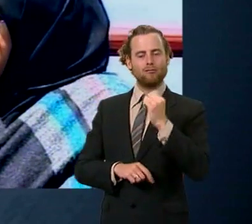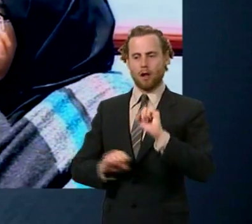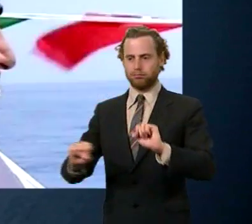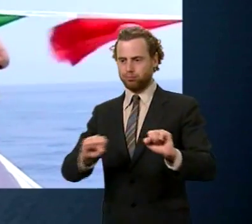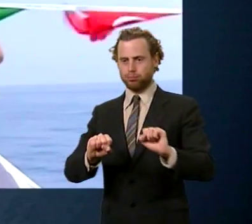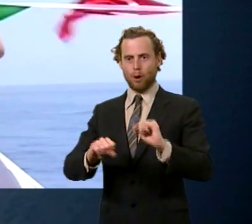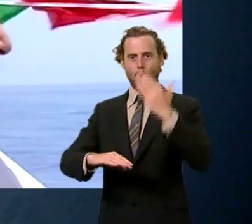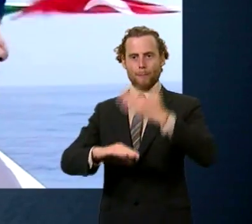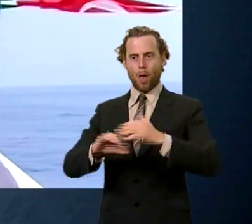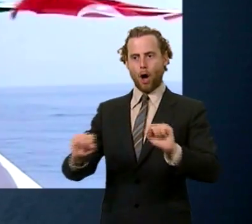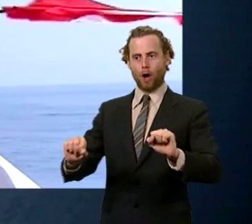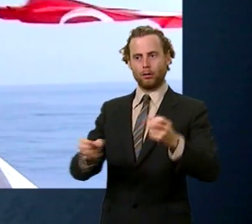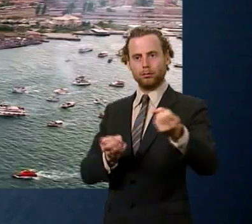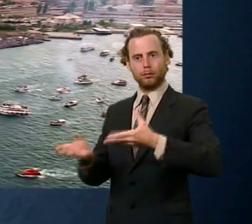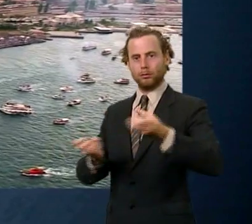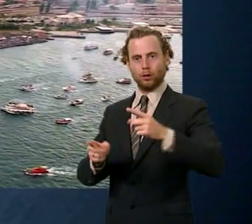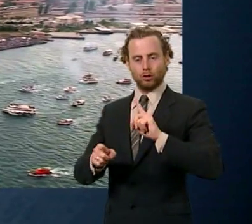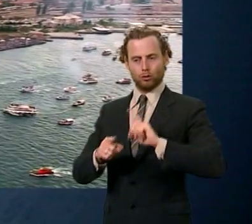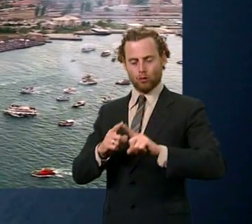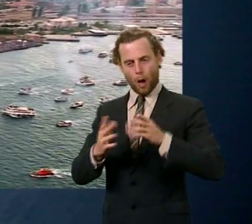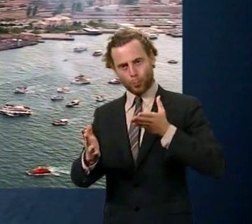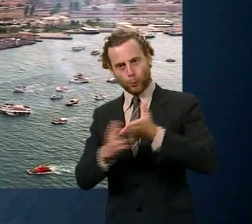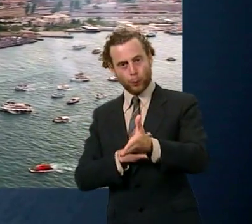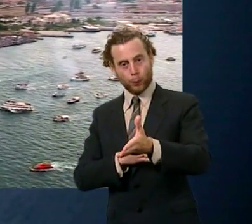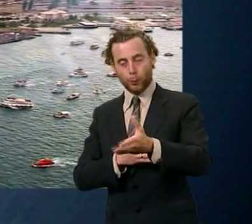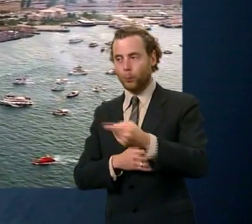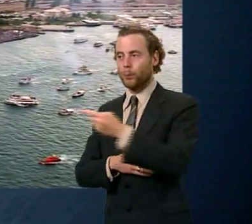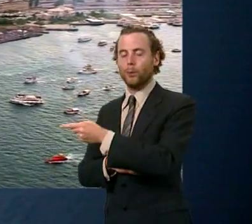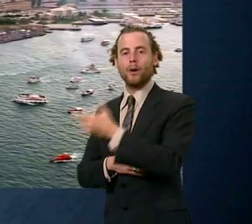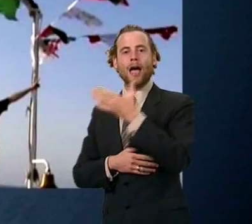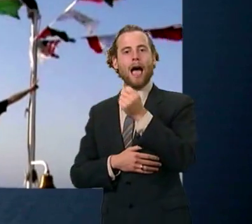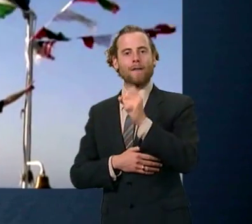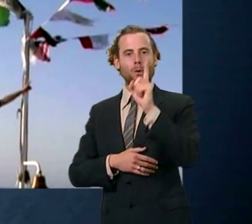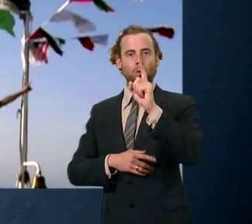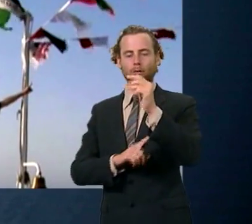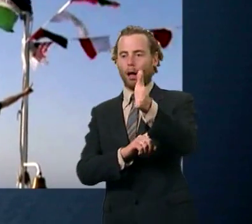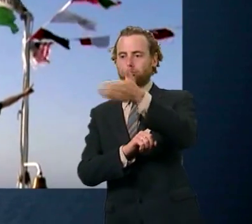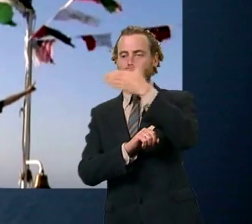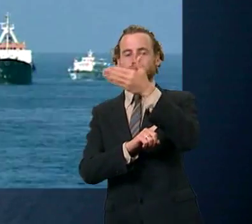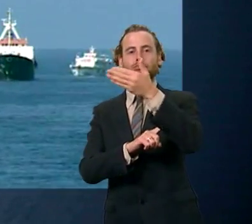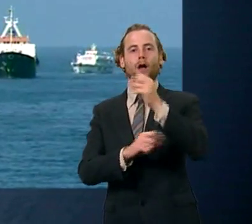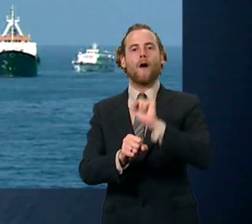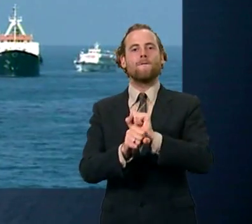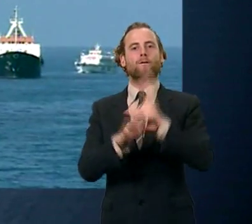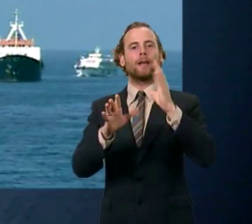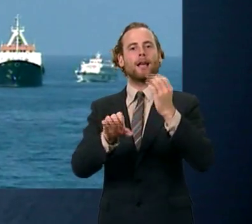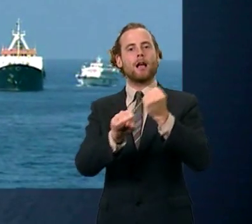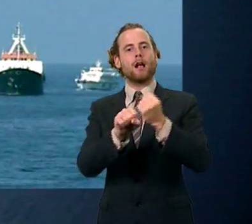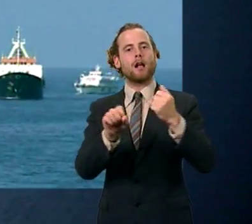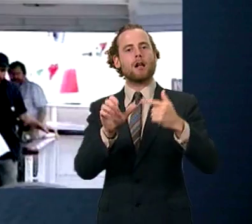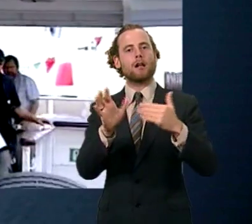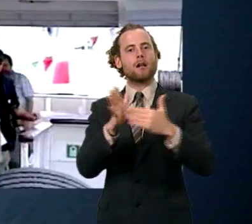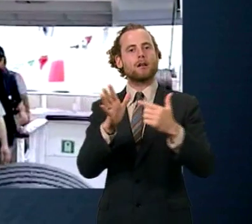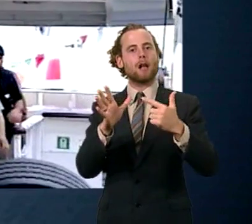Palestinian enclave. The ship sailed under the banner of the Free Gaza movement, the largest vessel in a flotilla